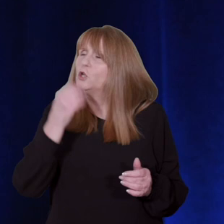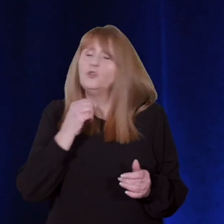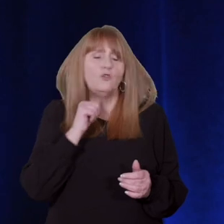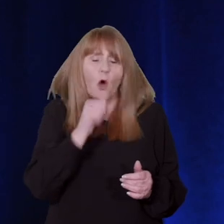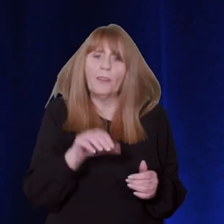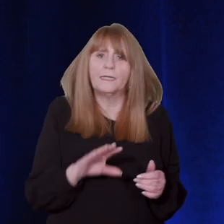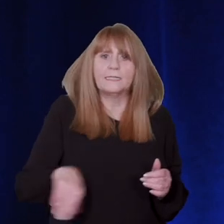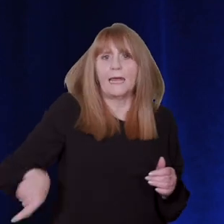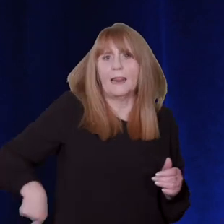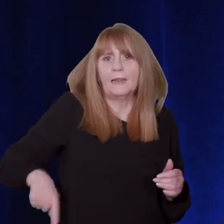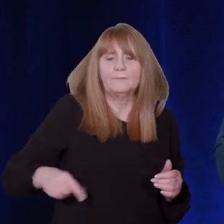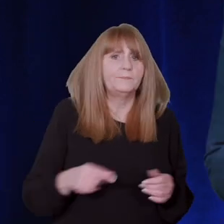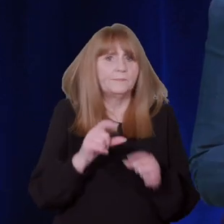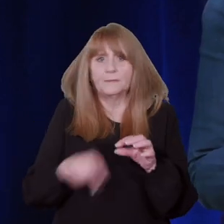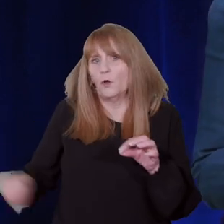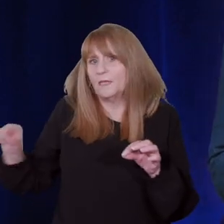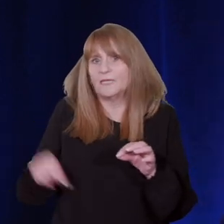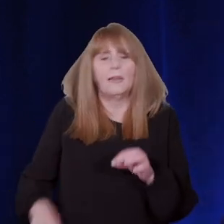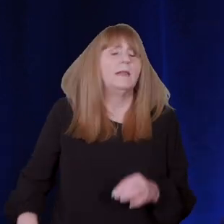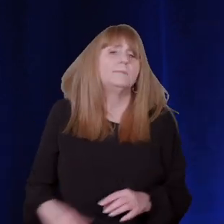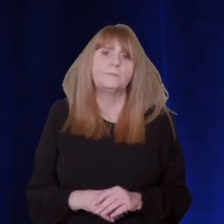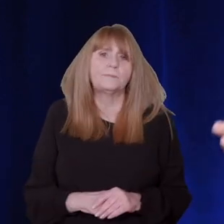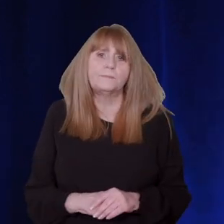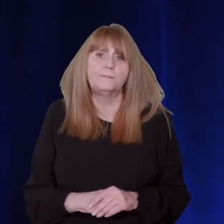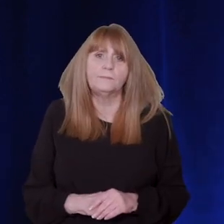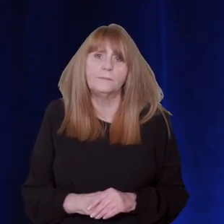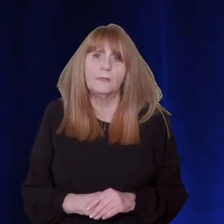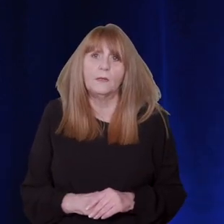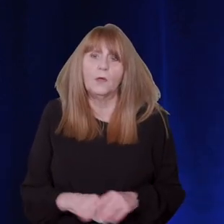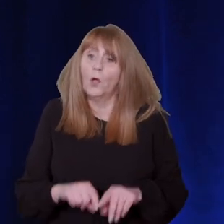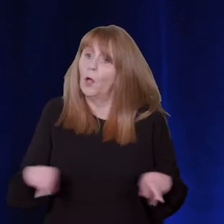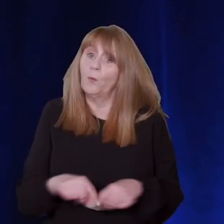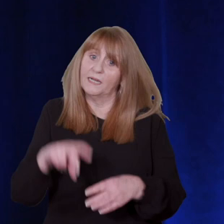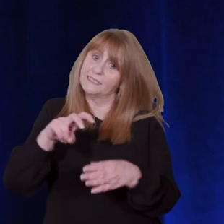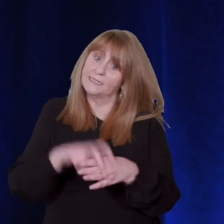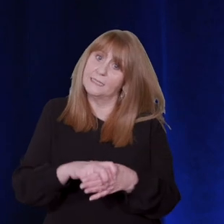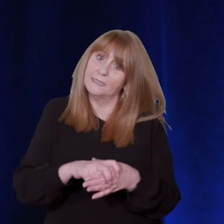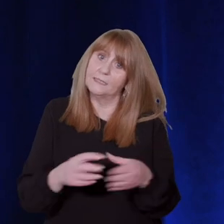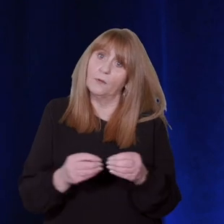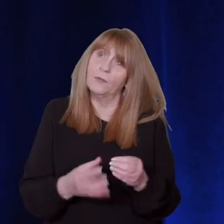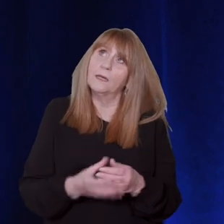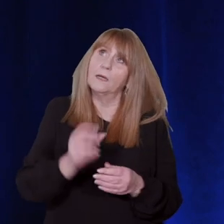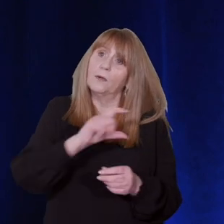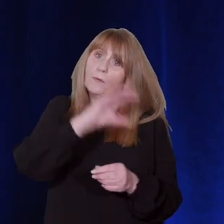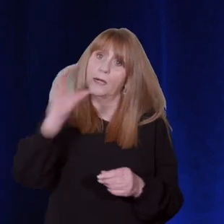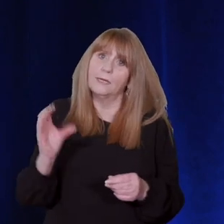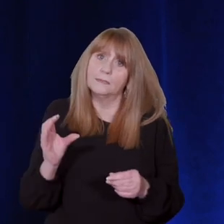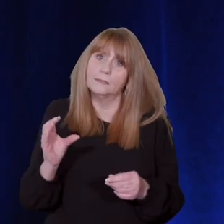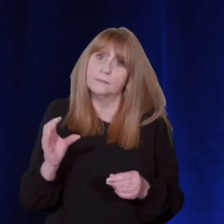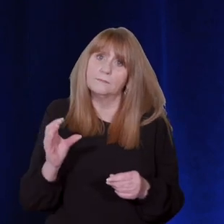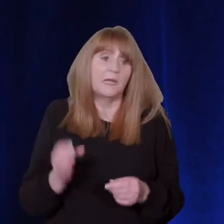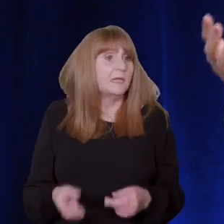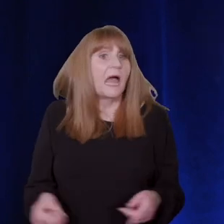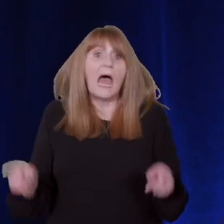authority. Ephesians 2 there that we looked at a few minutes ago says we're seated with Christ. And actually, folks, as the church